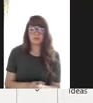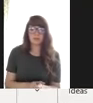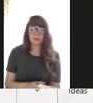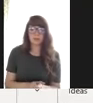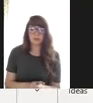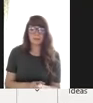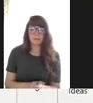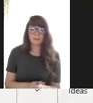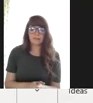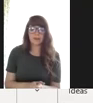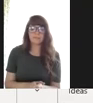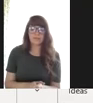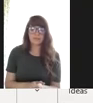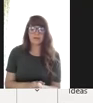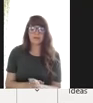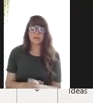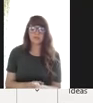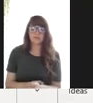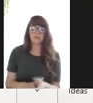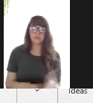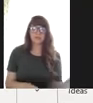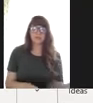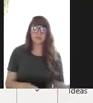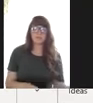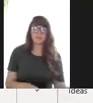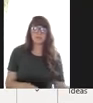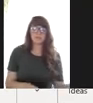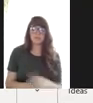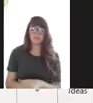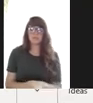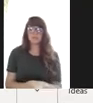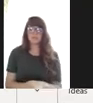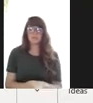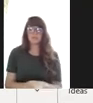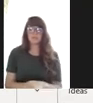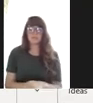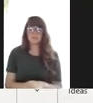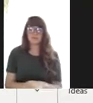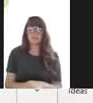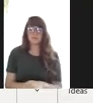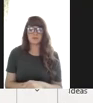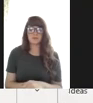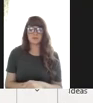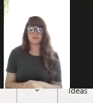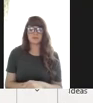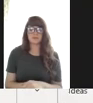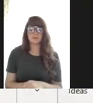or experience? Obtained our introduction. That would be position. It's the equivalent of gained access in